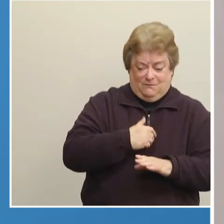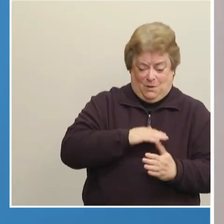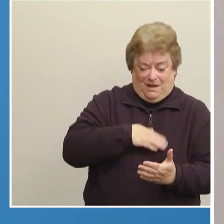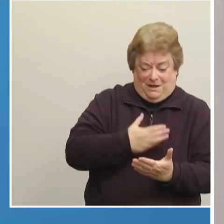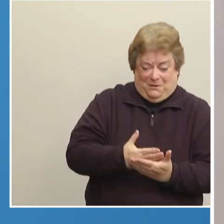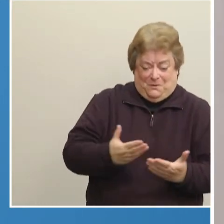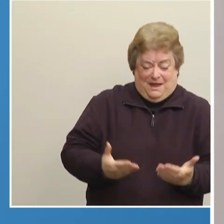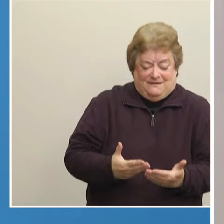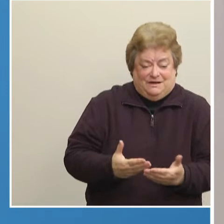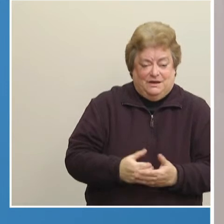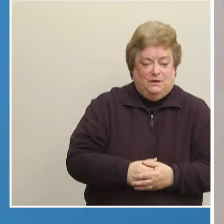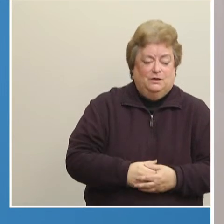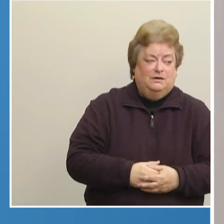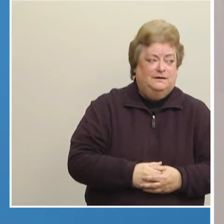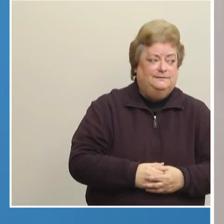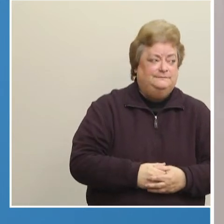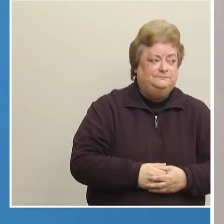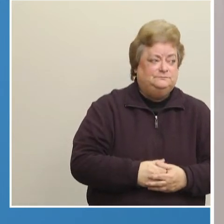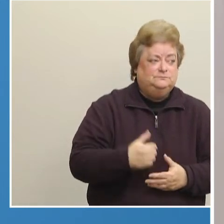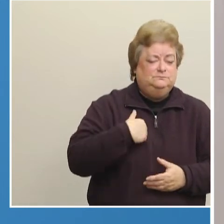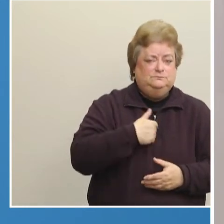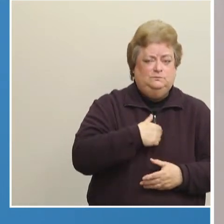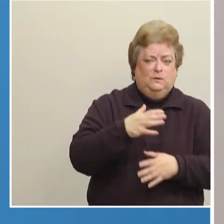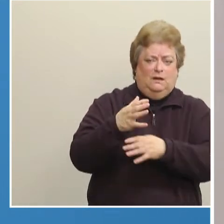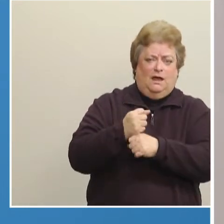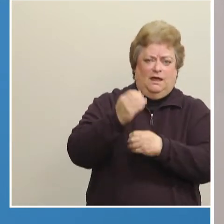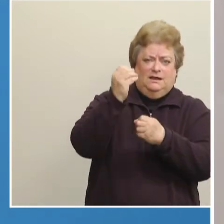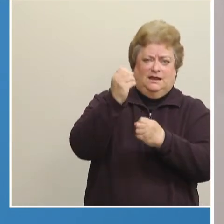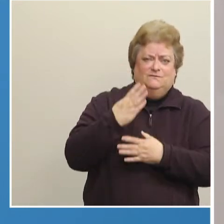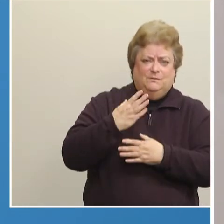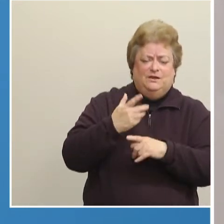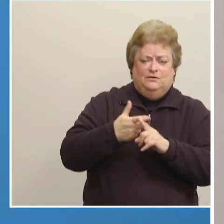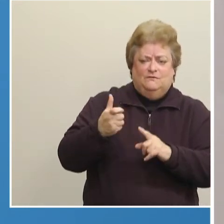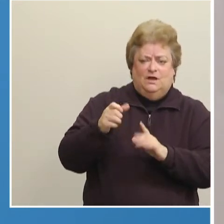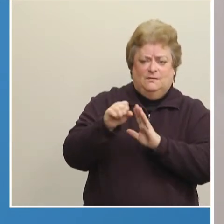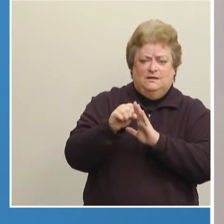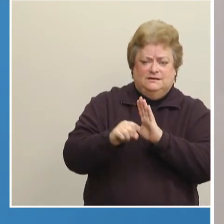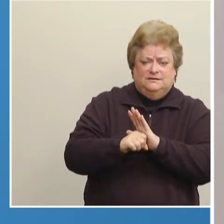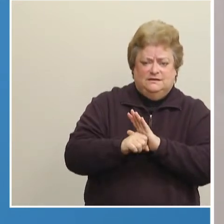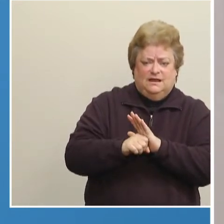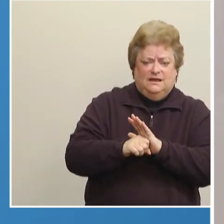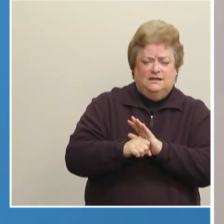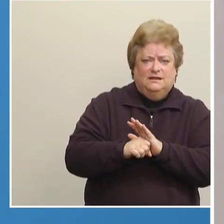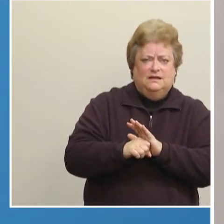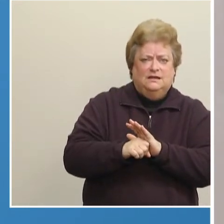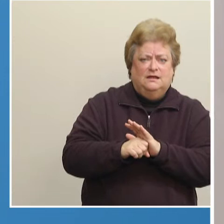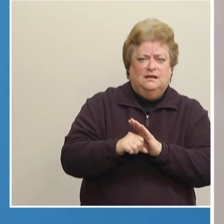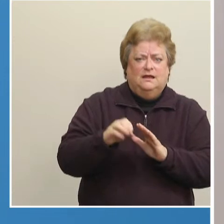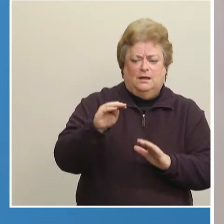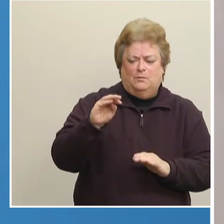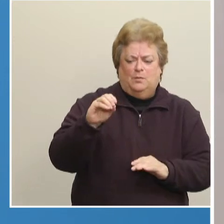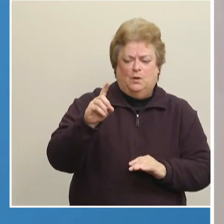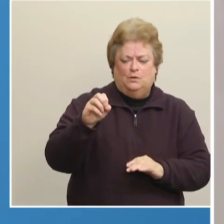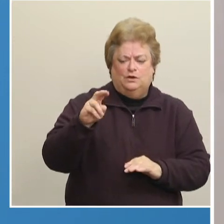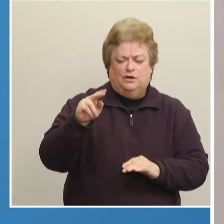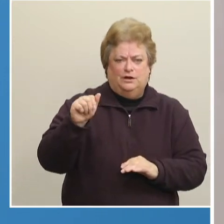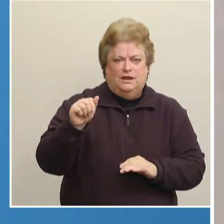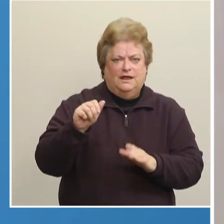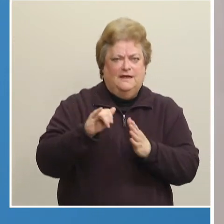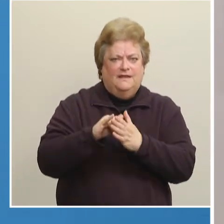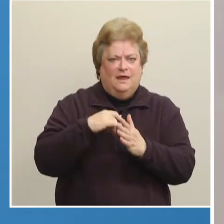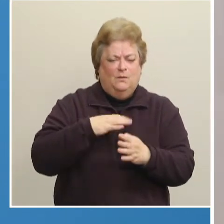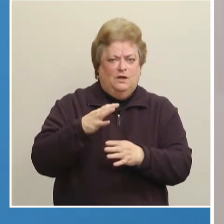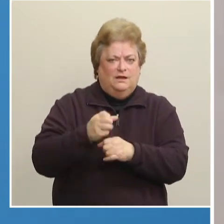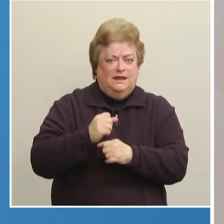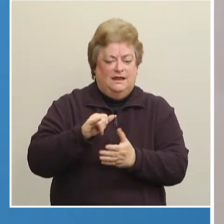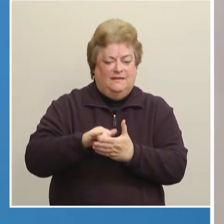that we had information from the state, our Moderna, which we aren't receiving, is the same, but